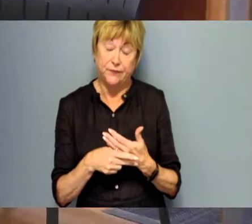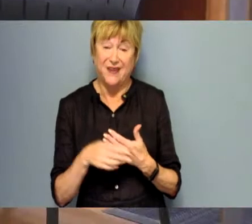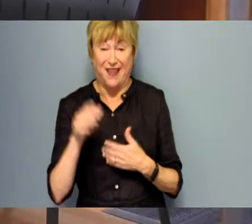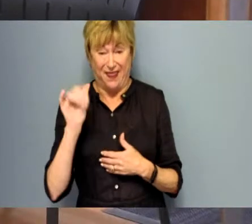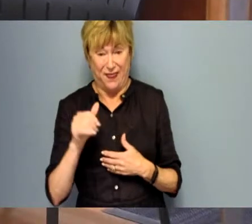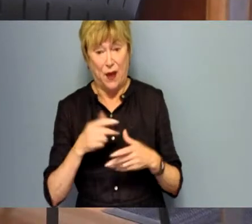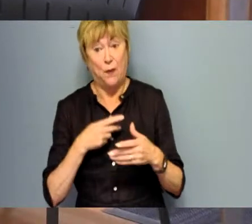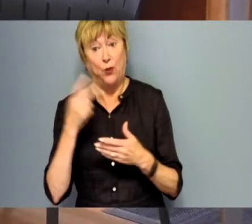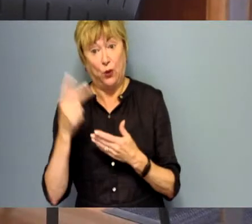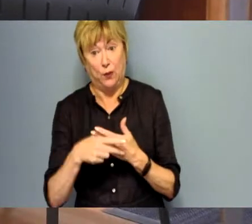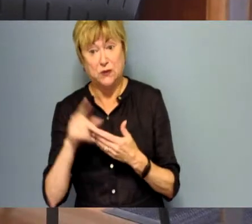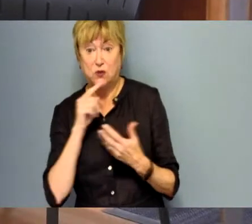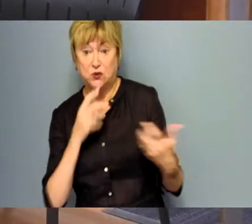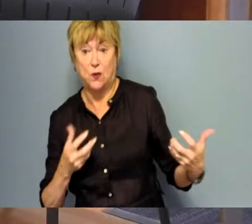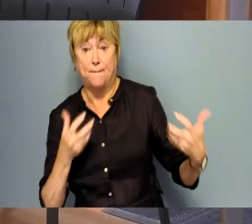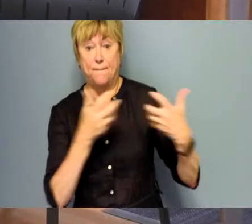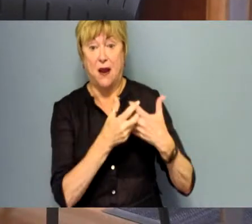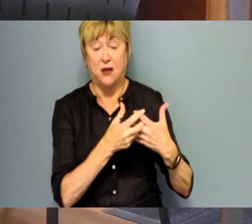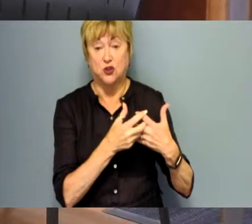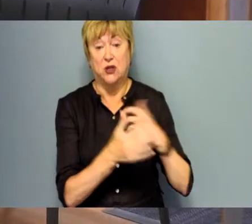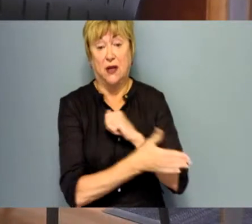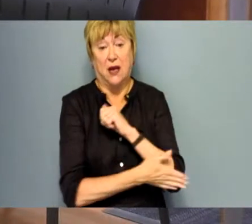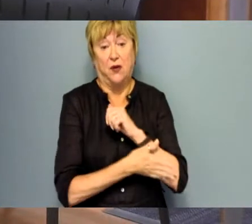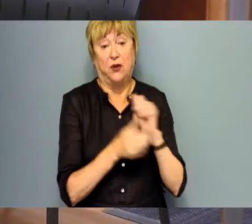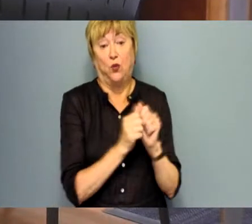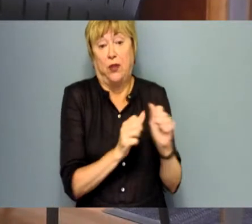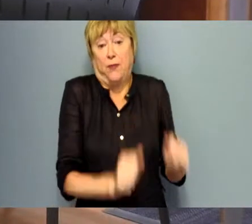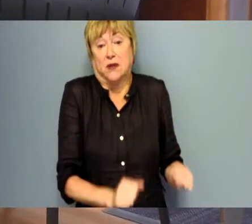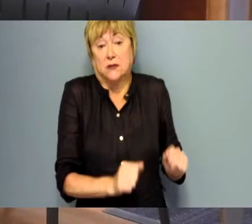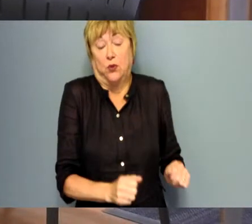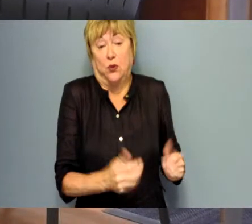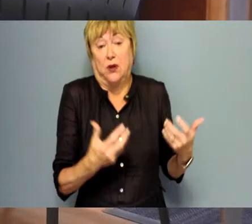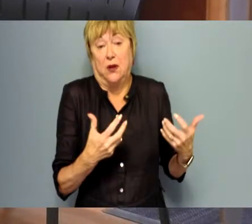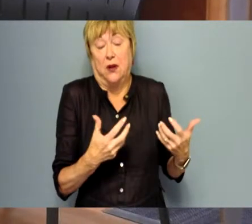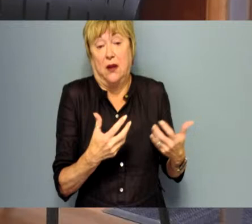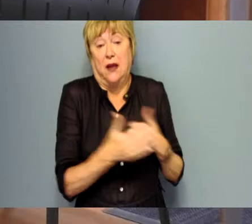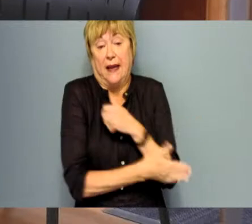match the county with potential county employees? If not, then who?